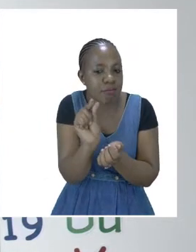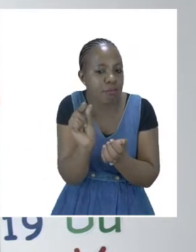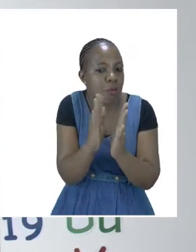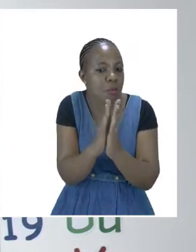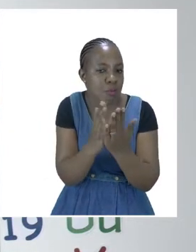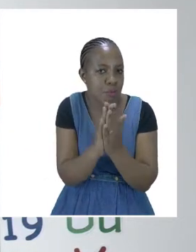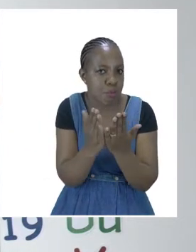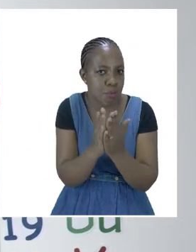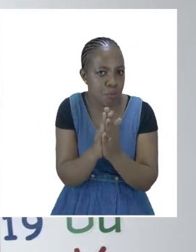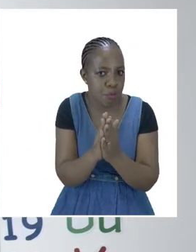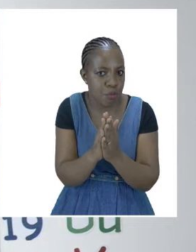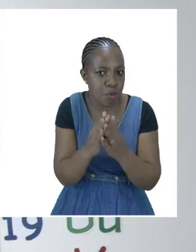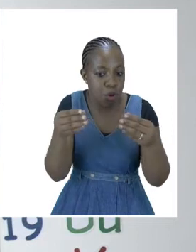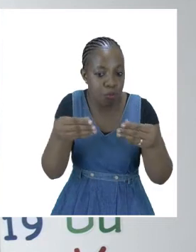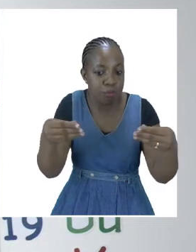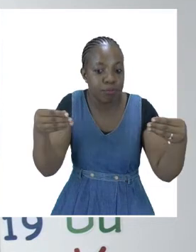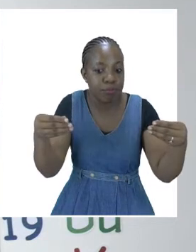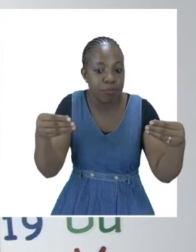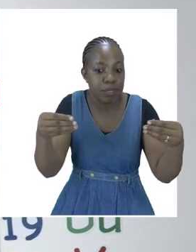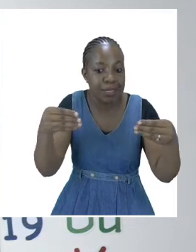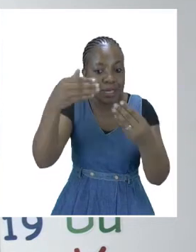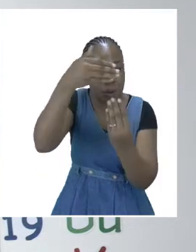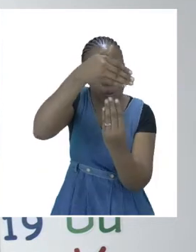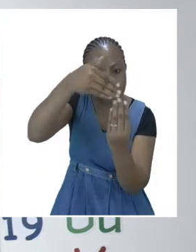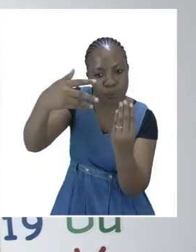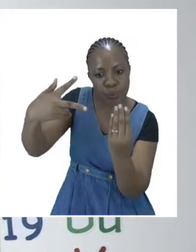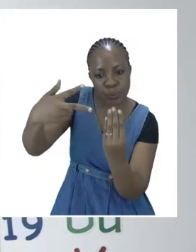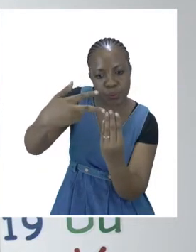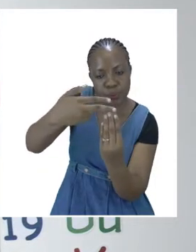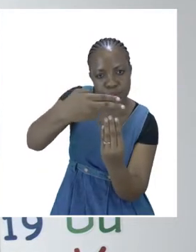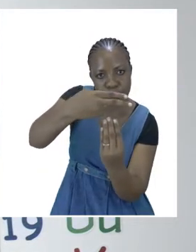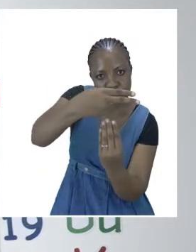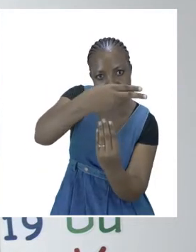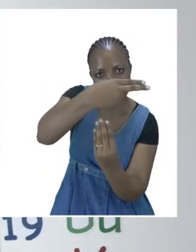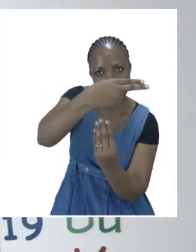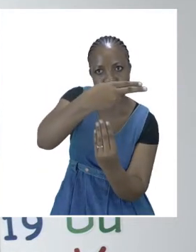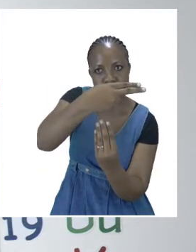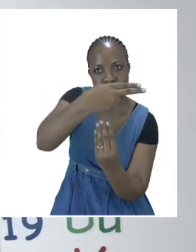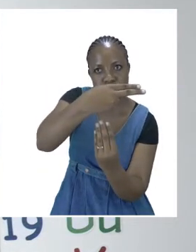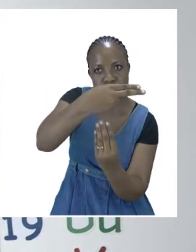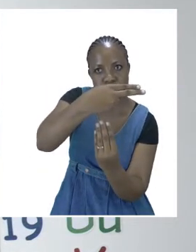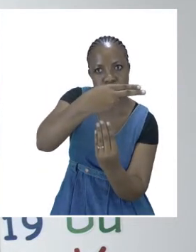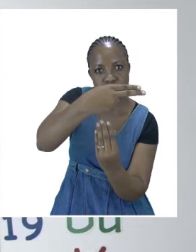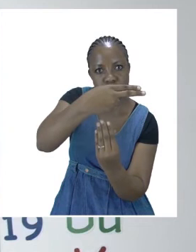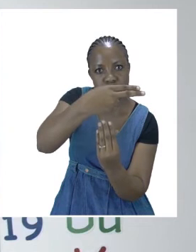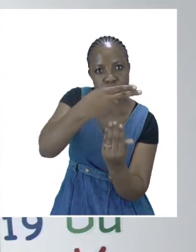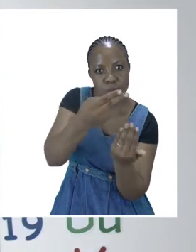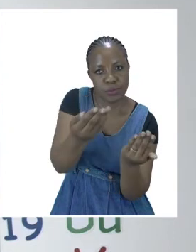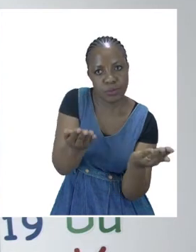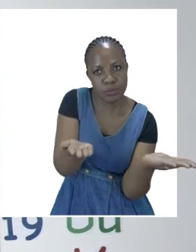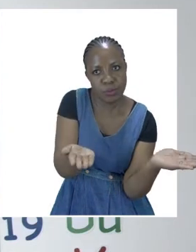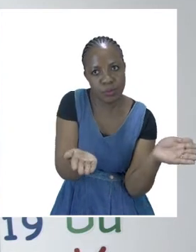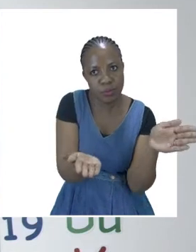booklet. Please cut the top of the lesson booklet with a pair of scissors and fold